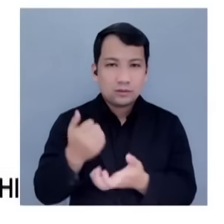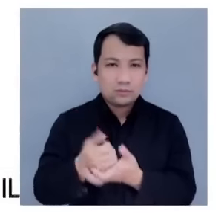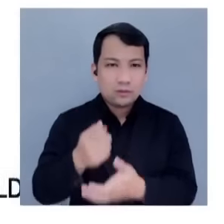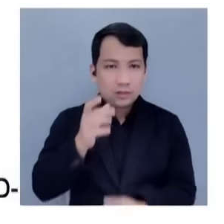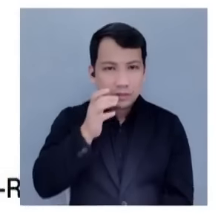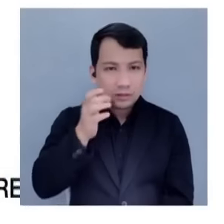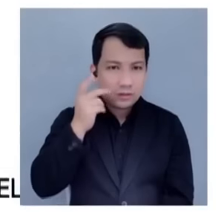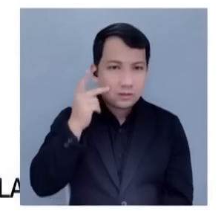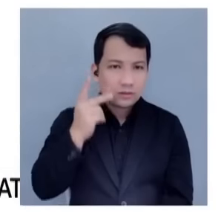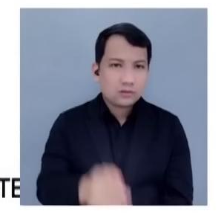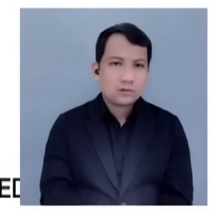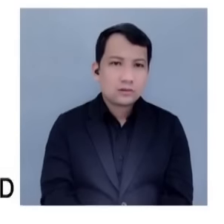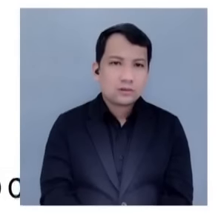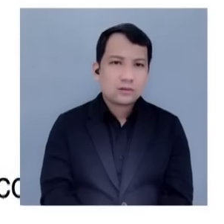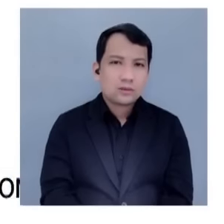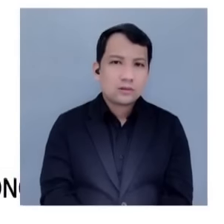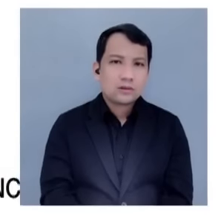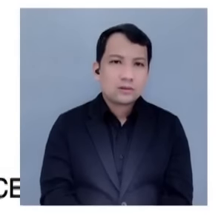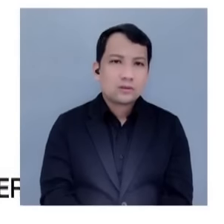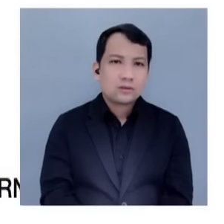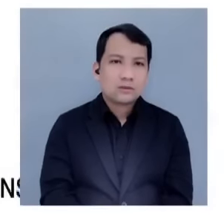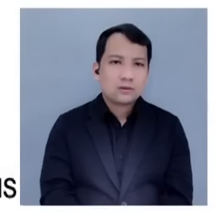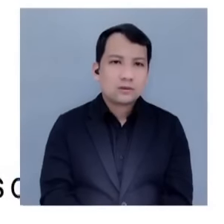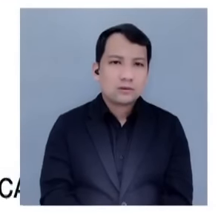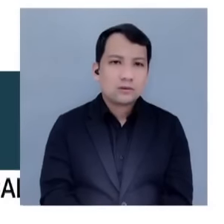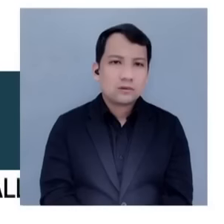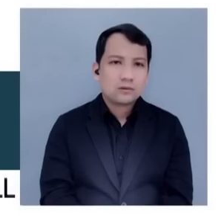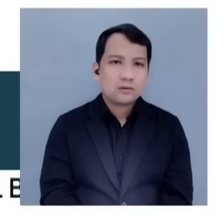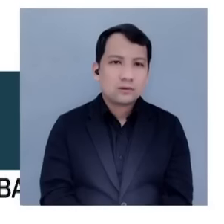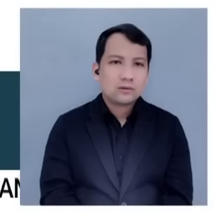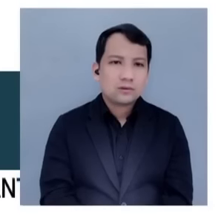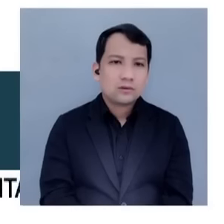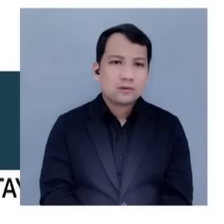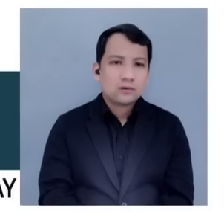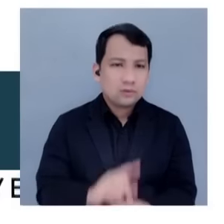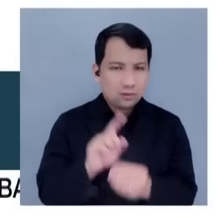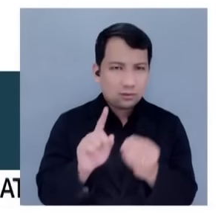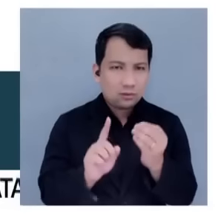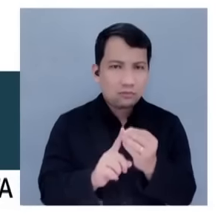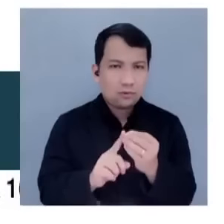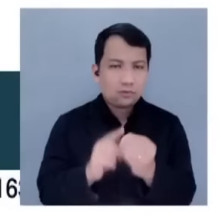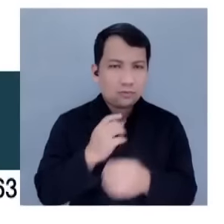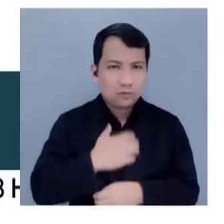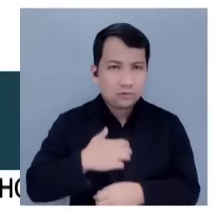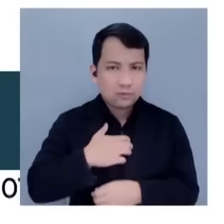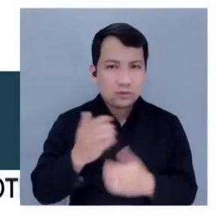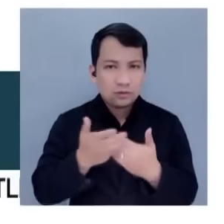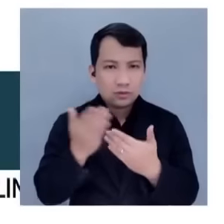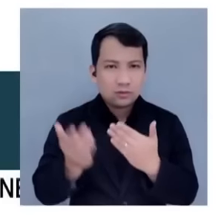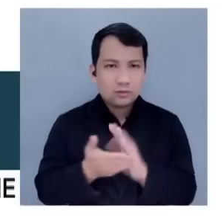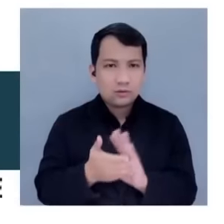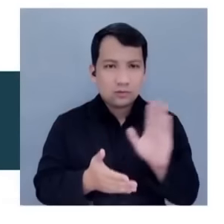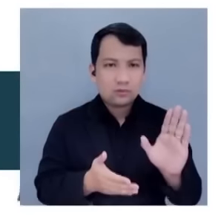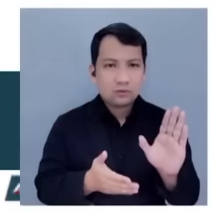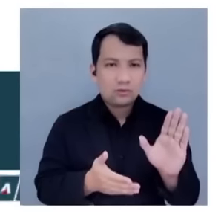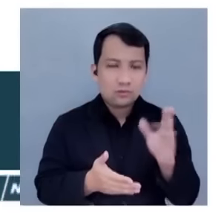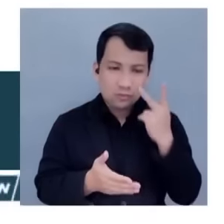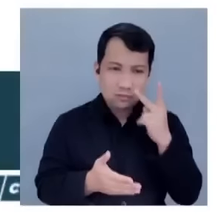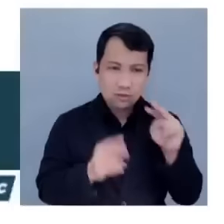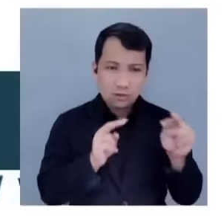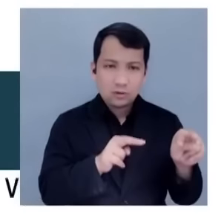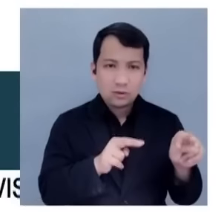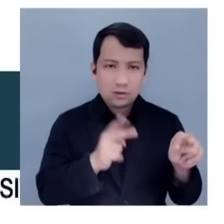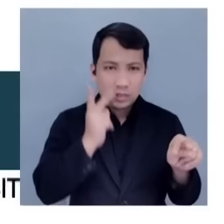And, so, noon to everyone. Yeah, so about this cyber complaint that you filed, you know, when you look at it, when you're